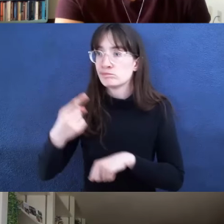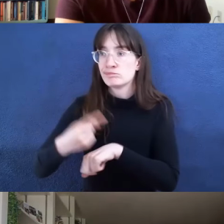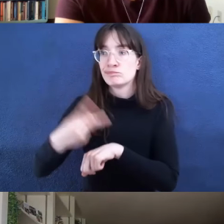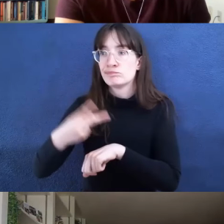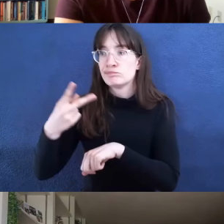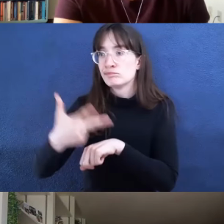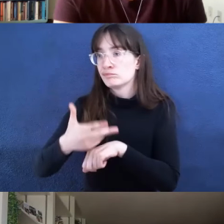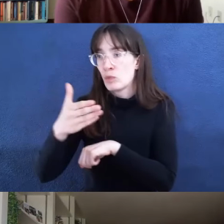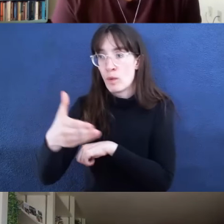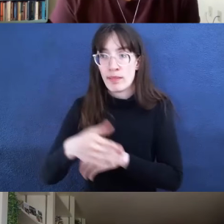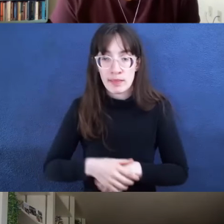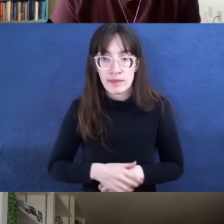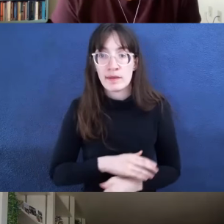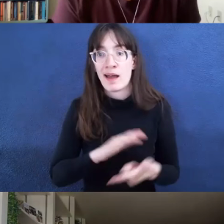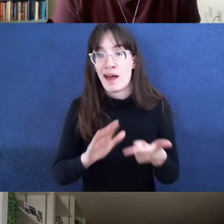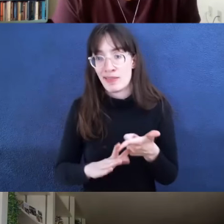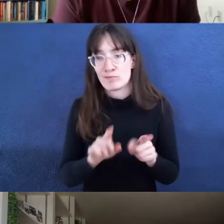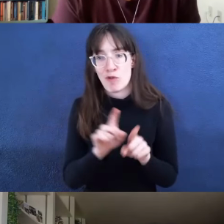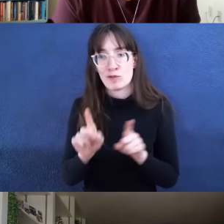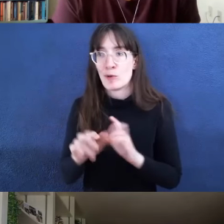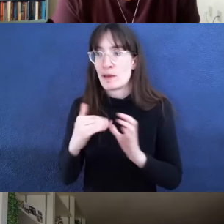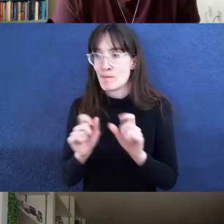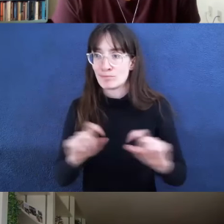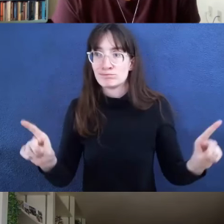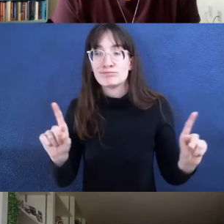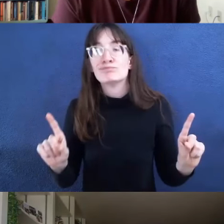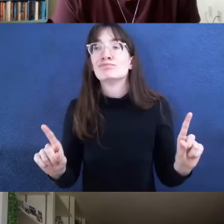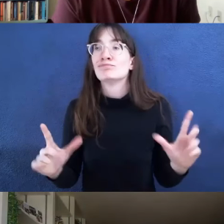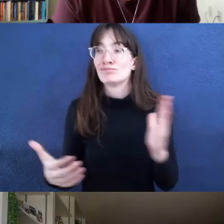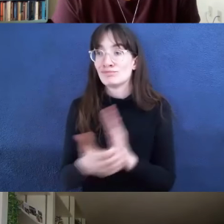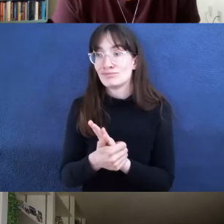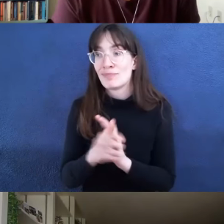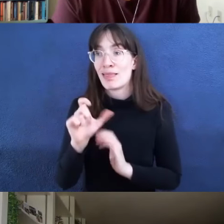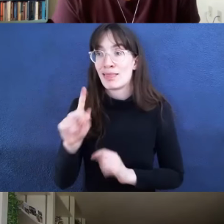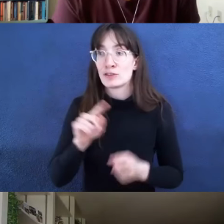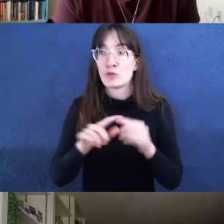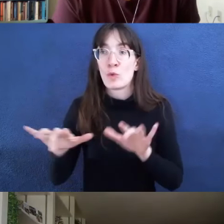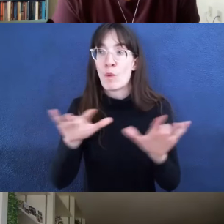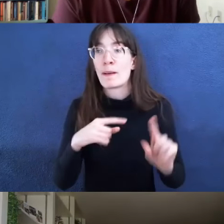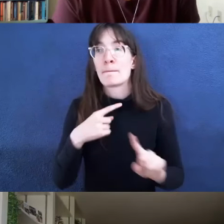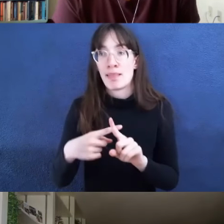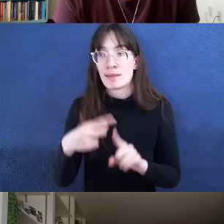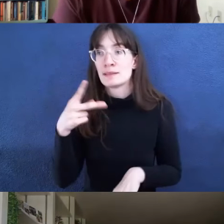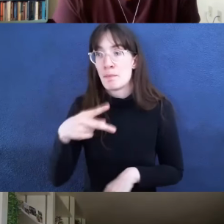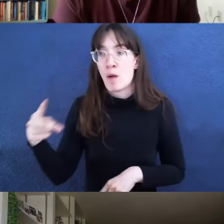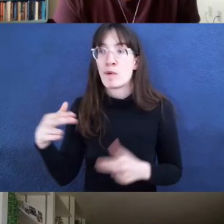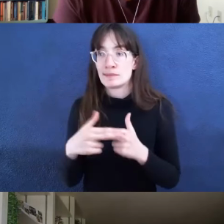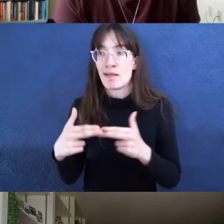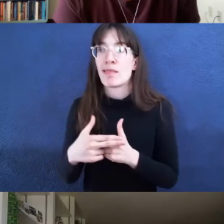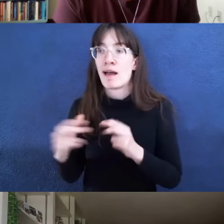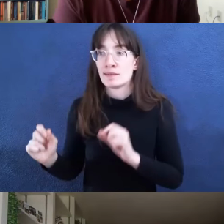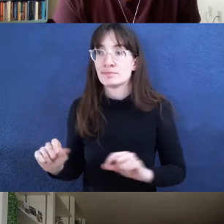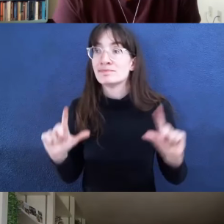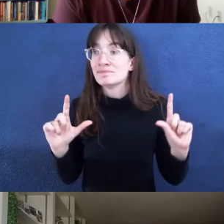an email again with the link to the recording as well as the PowerPoint slides. So I hope you all have